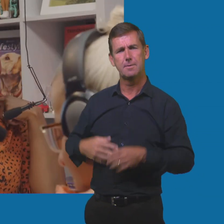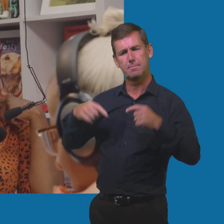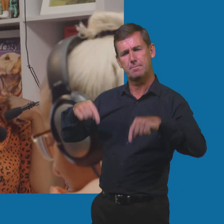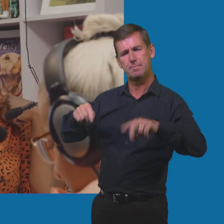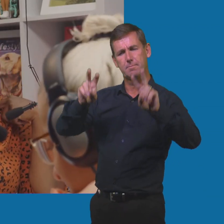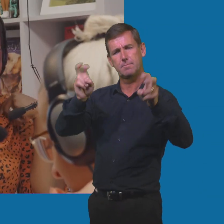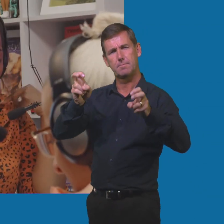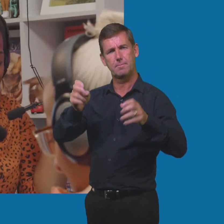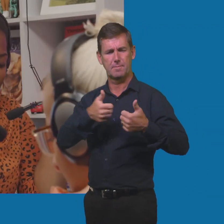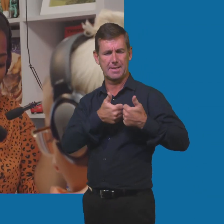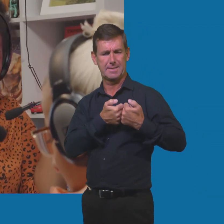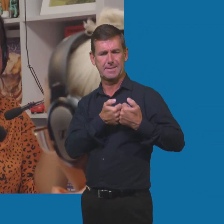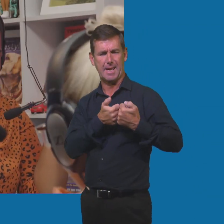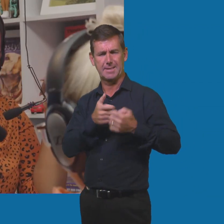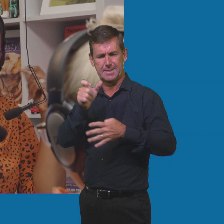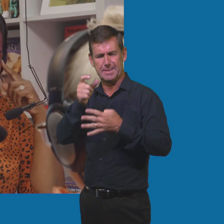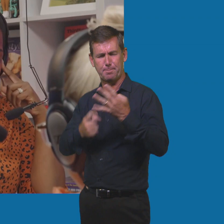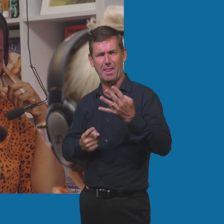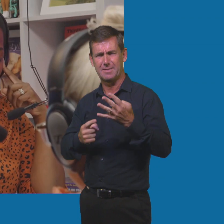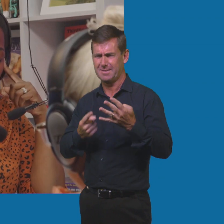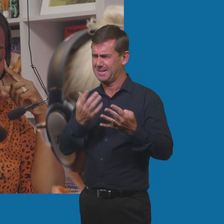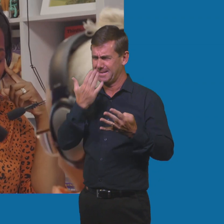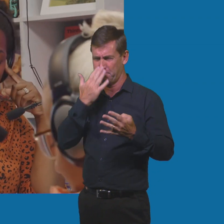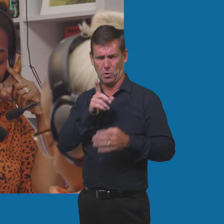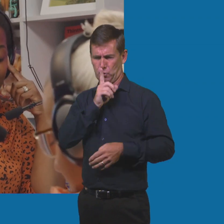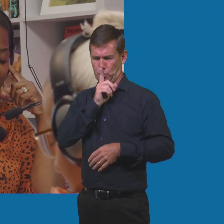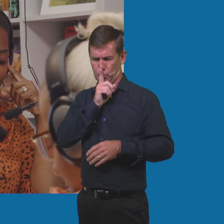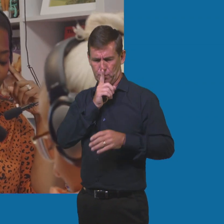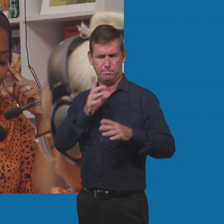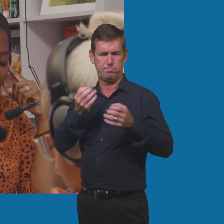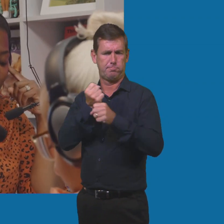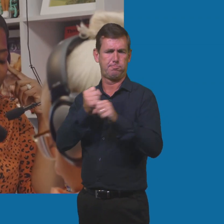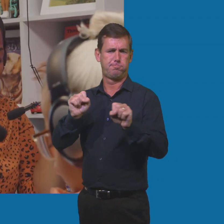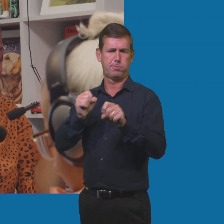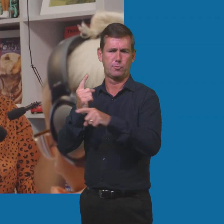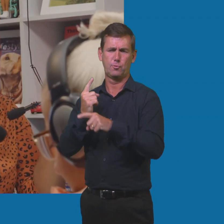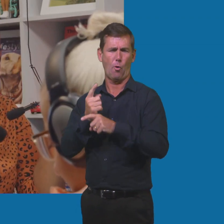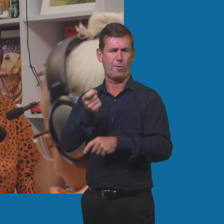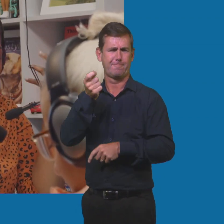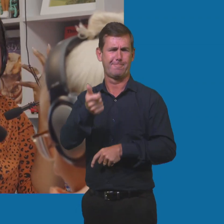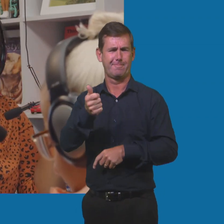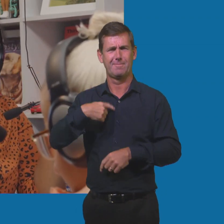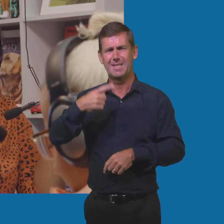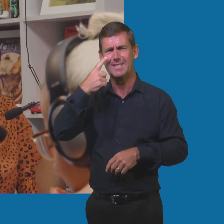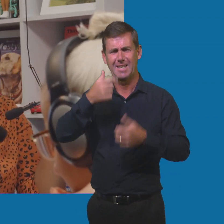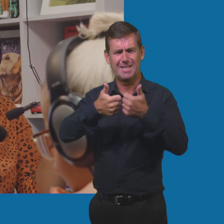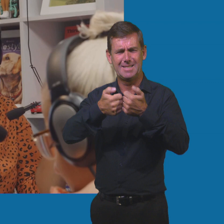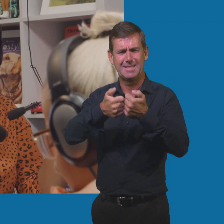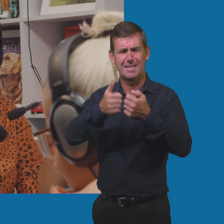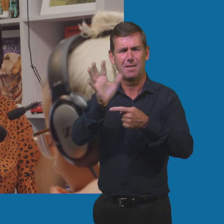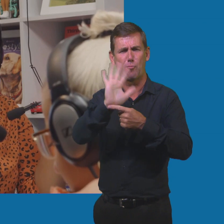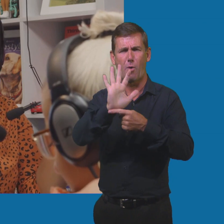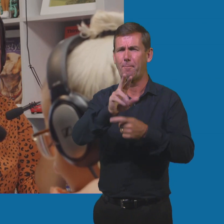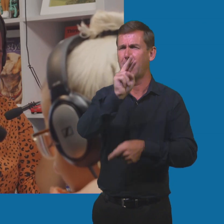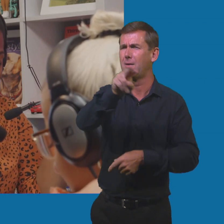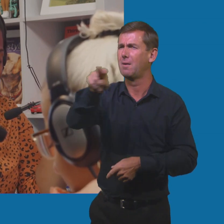with a disability. Hannah, why isn't this talked about enough, and how can we change the narrative? Because looking at all the dating shows, we just don't see disability